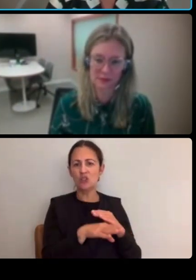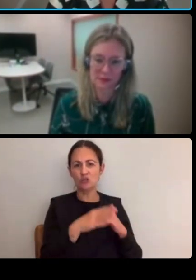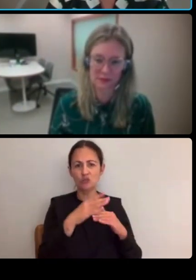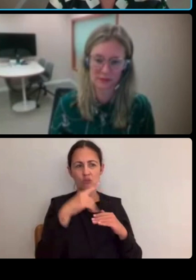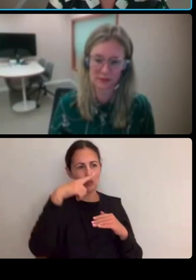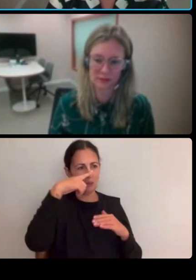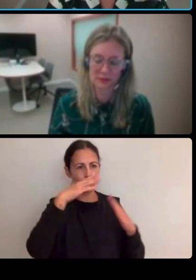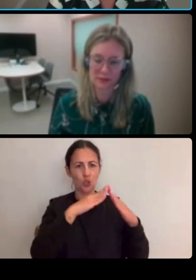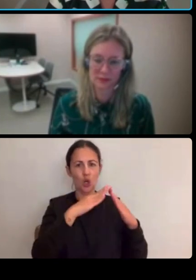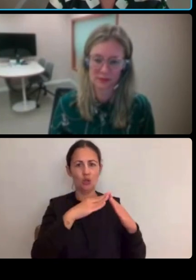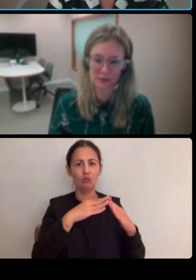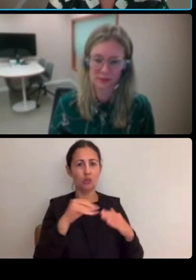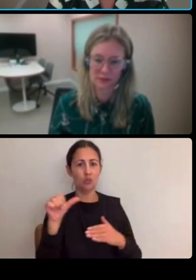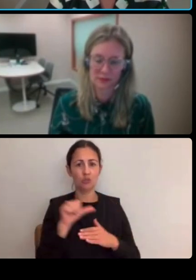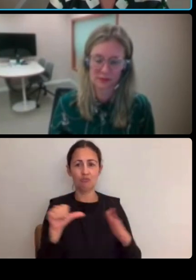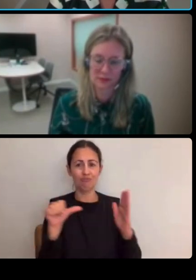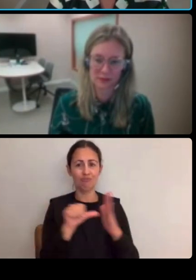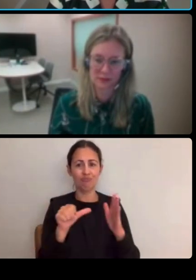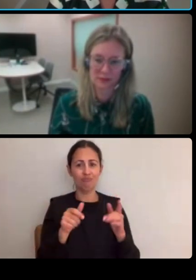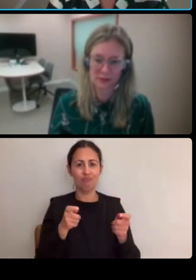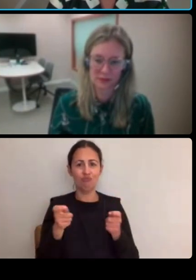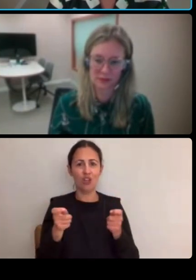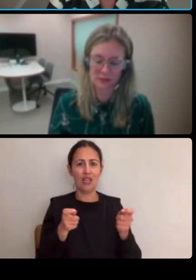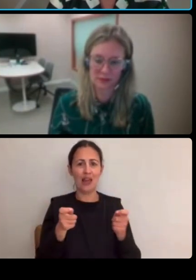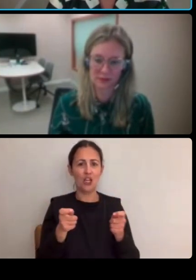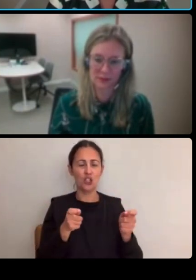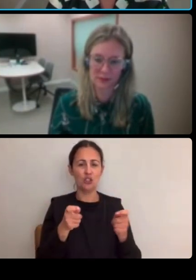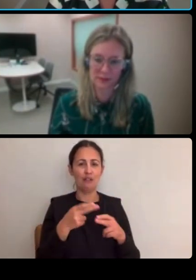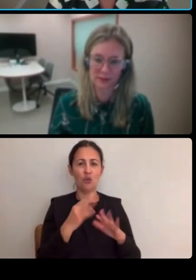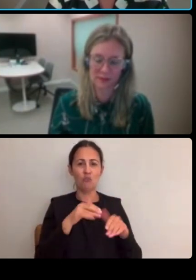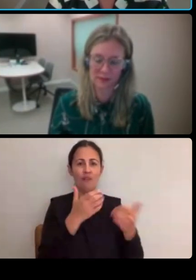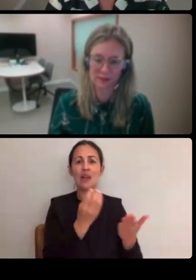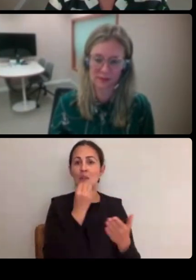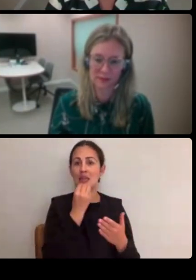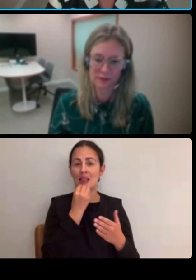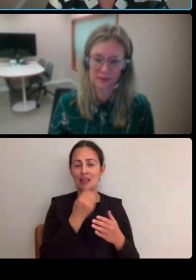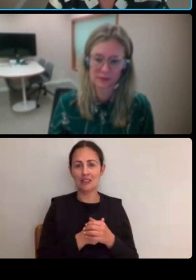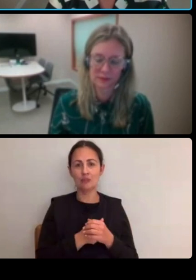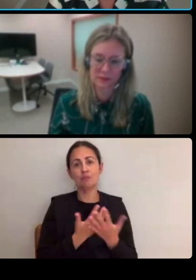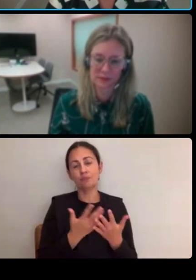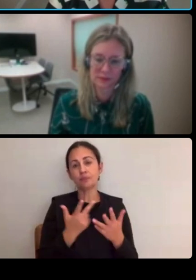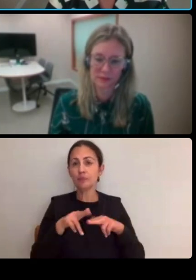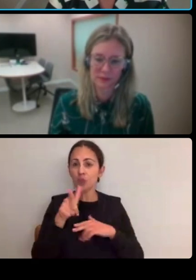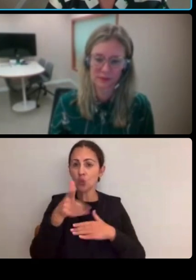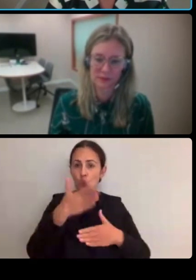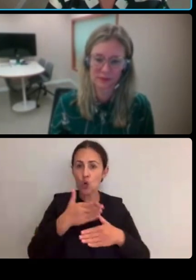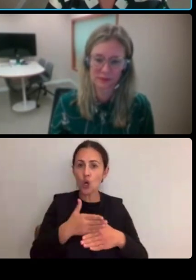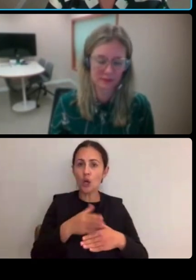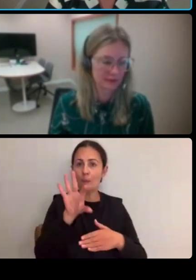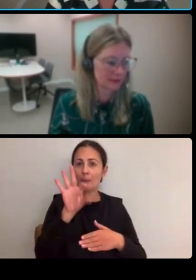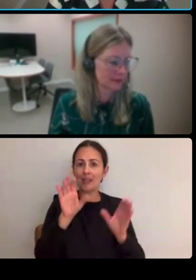services there should also be some level of regulation in terms of meals there. So obviously, if you're in Category 1 and